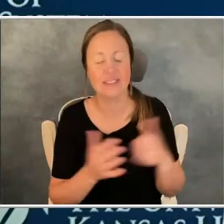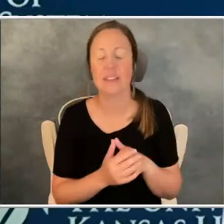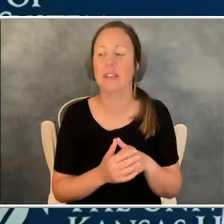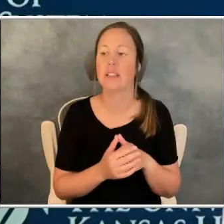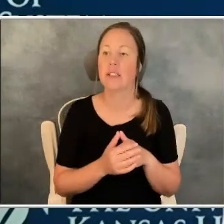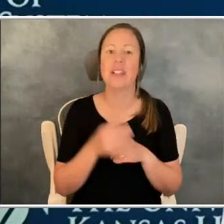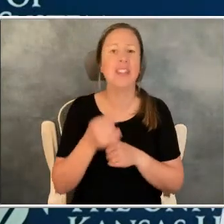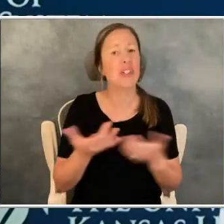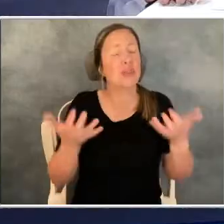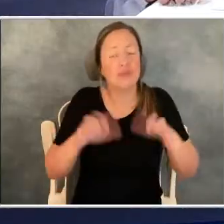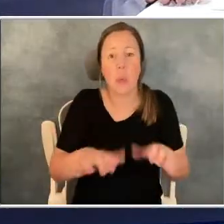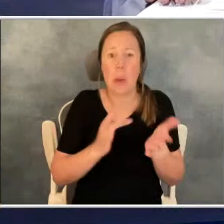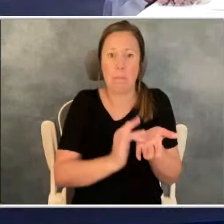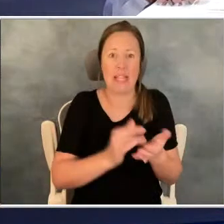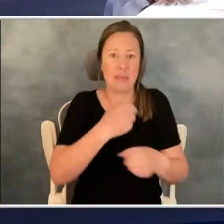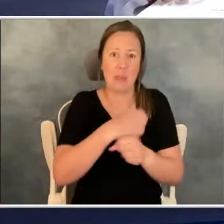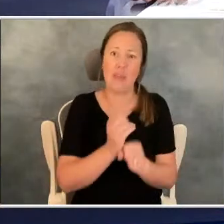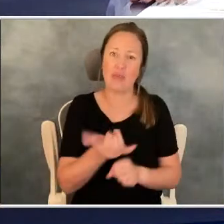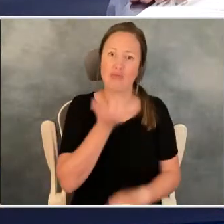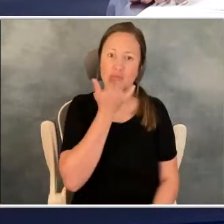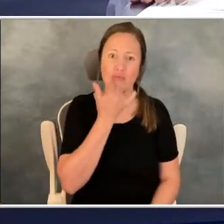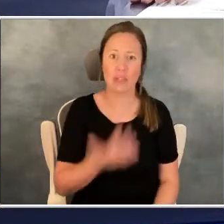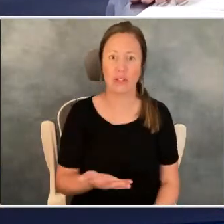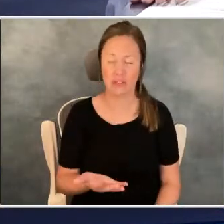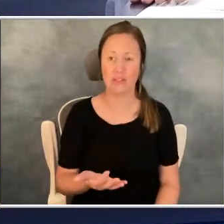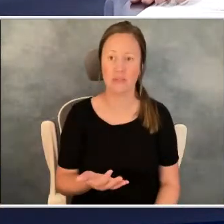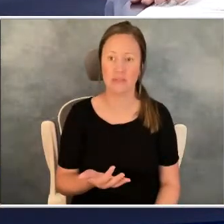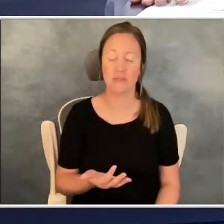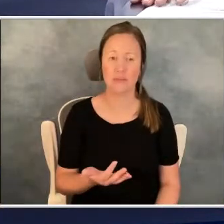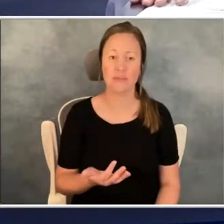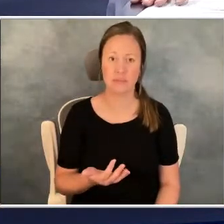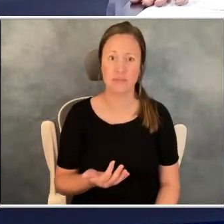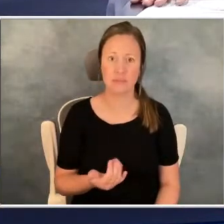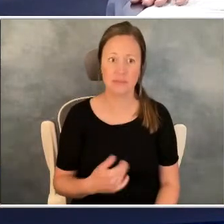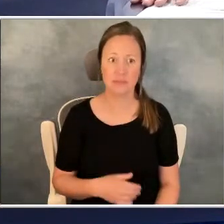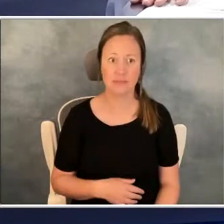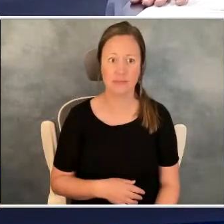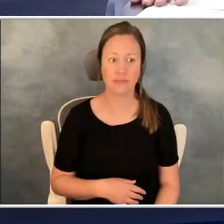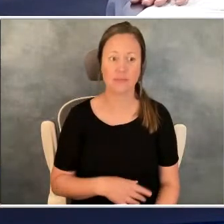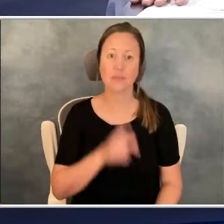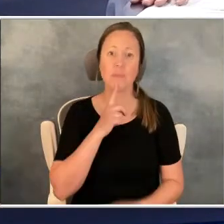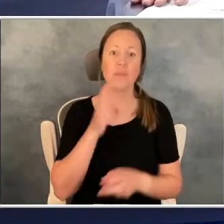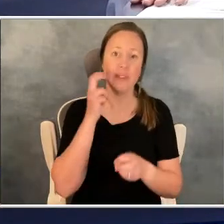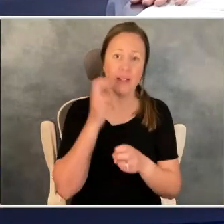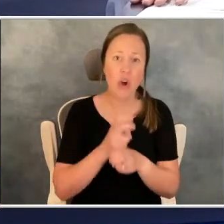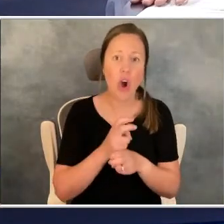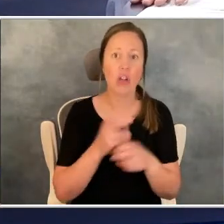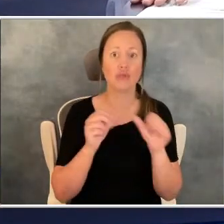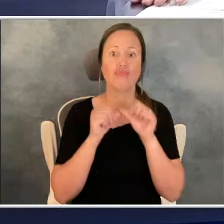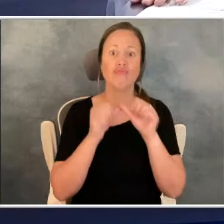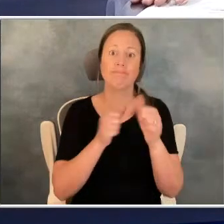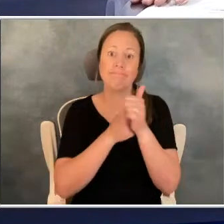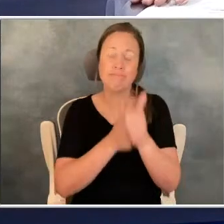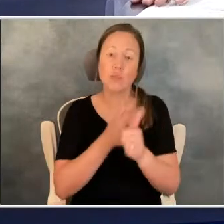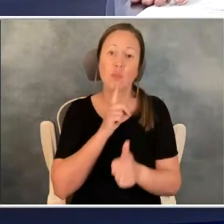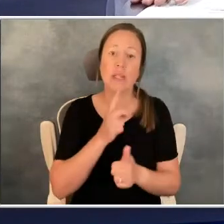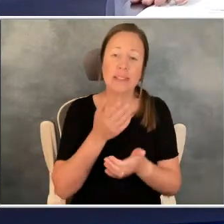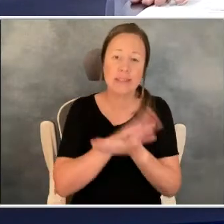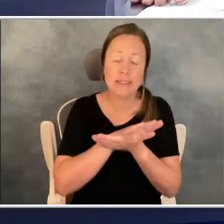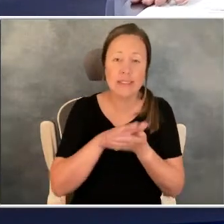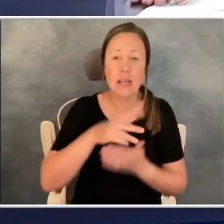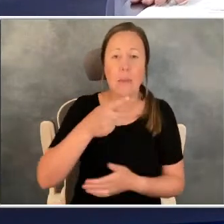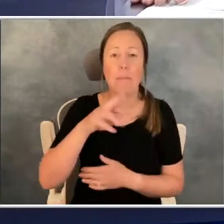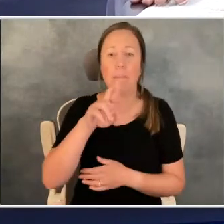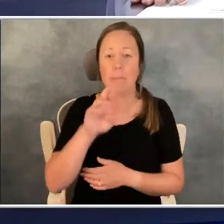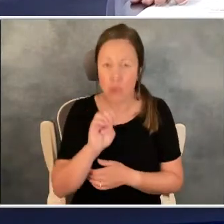manufactured inappropriately. Yeah. So, but Rick, it's hard to maintain those necessarily really pure conditions. Talk to us a little